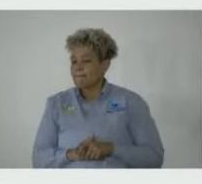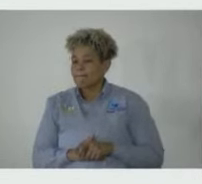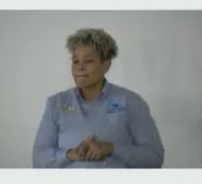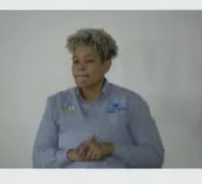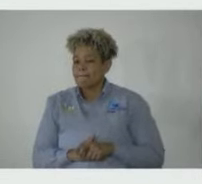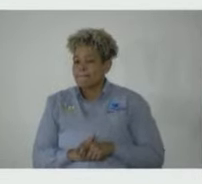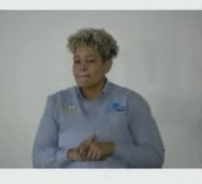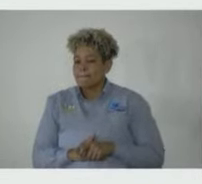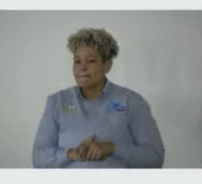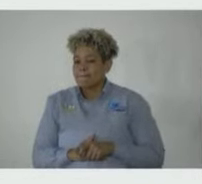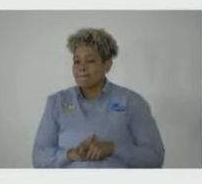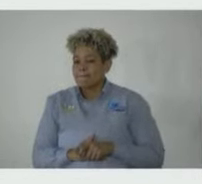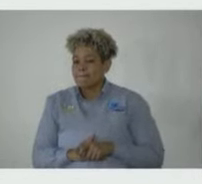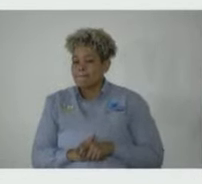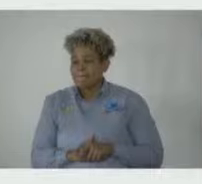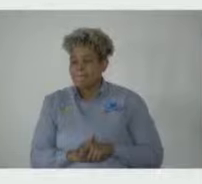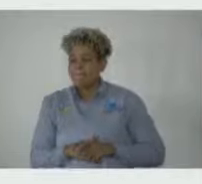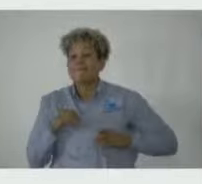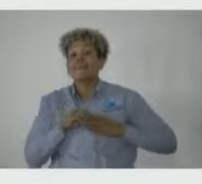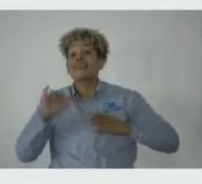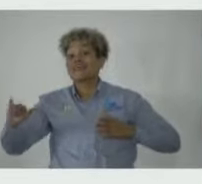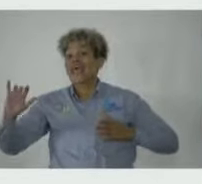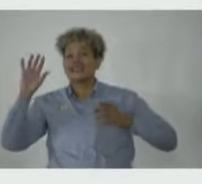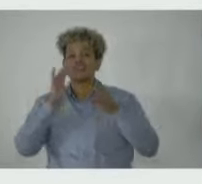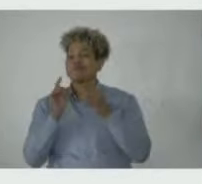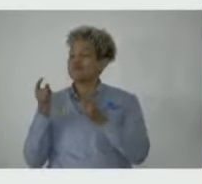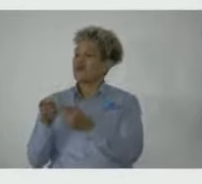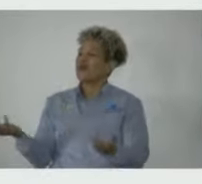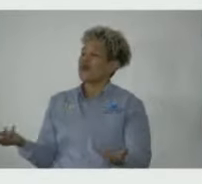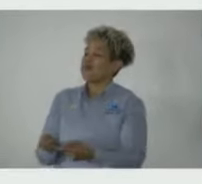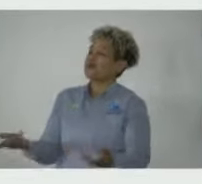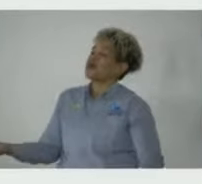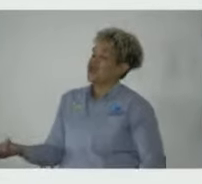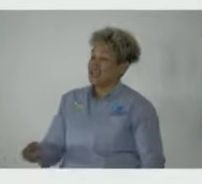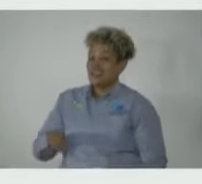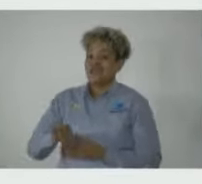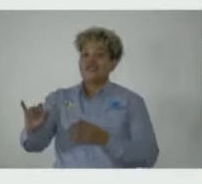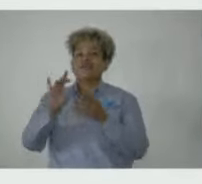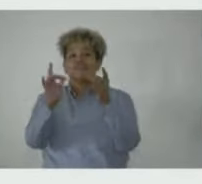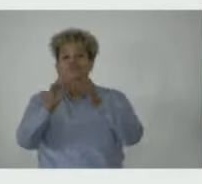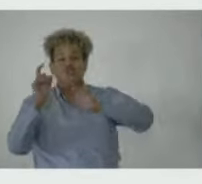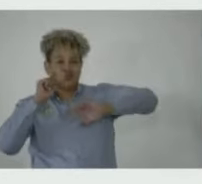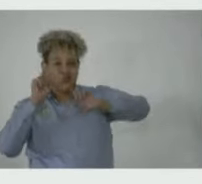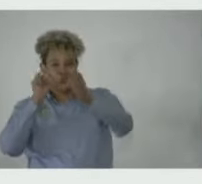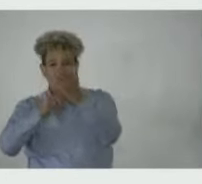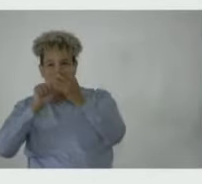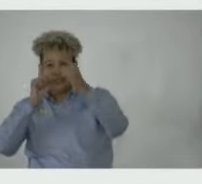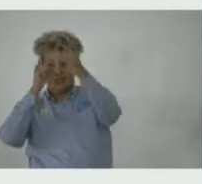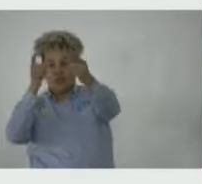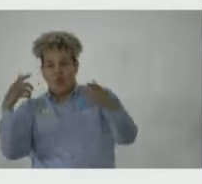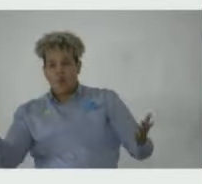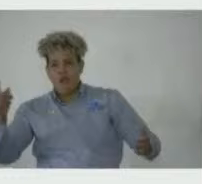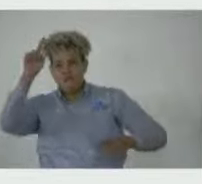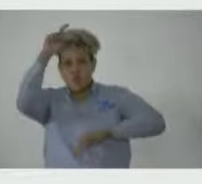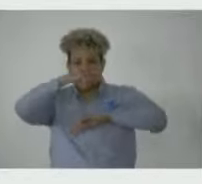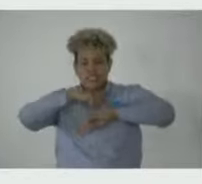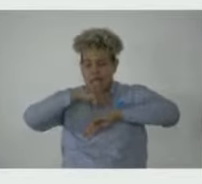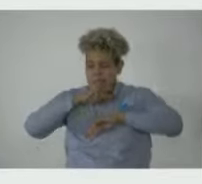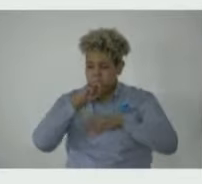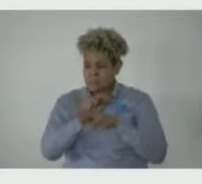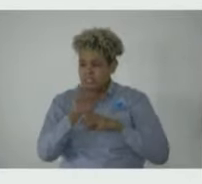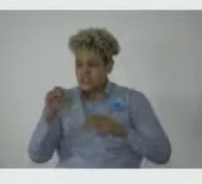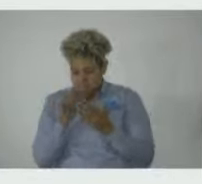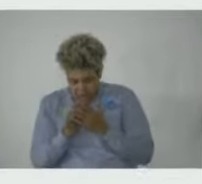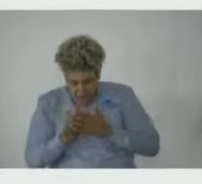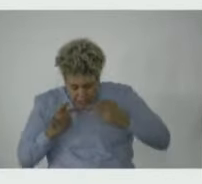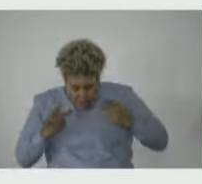2017. And he, in that speech, Madam Speaker, he noted the milestone of the first time that a Minister of Finance and